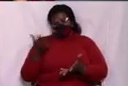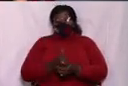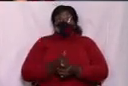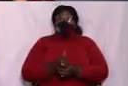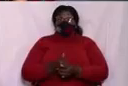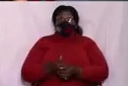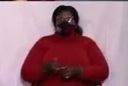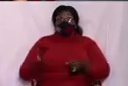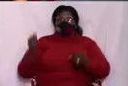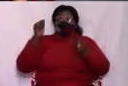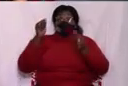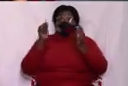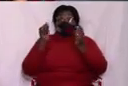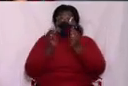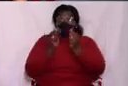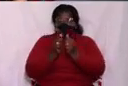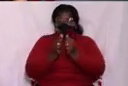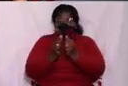joined by